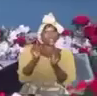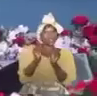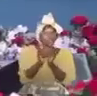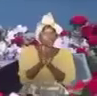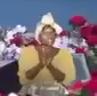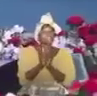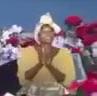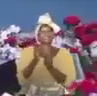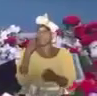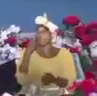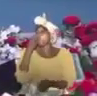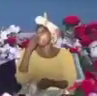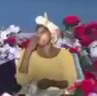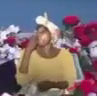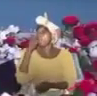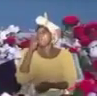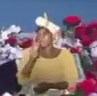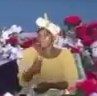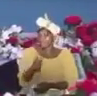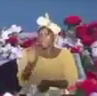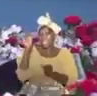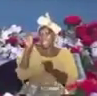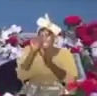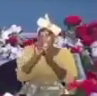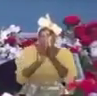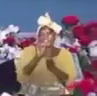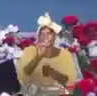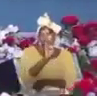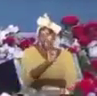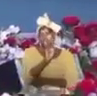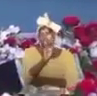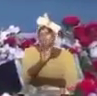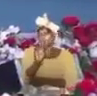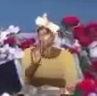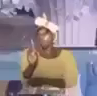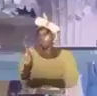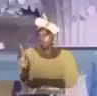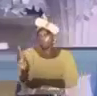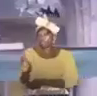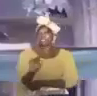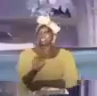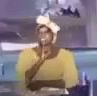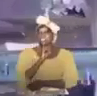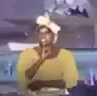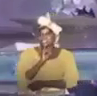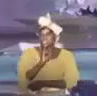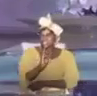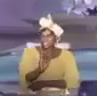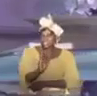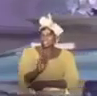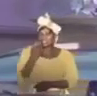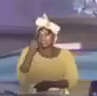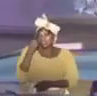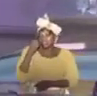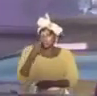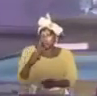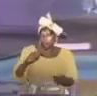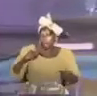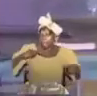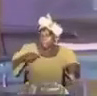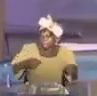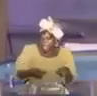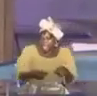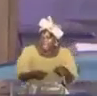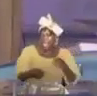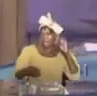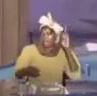alone, everyone is a potential candidate for pain, calamity, despair of